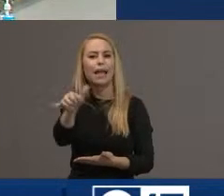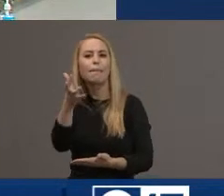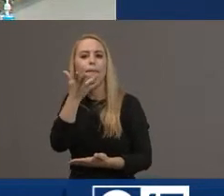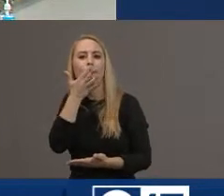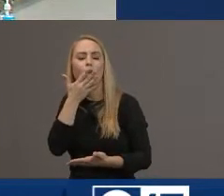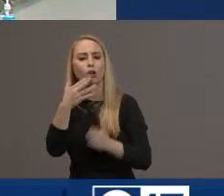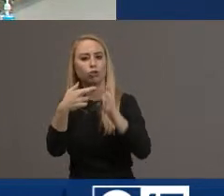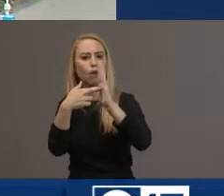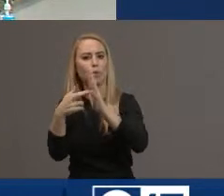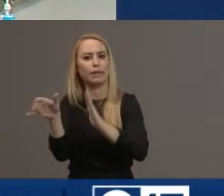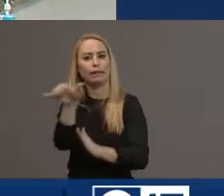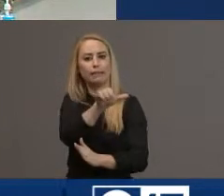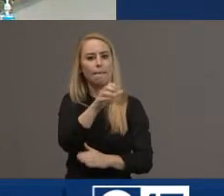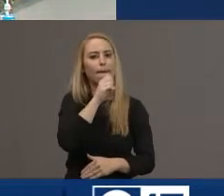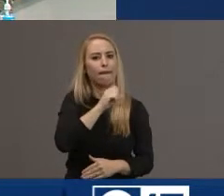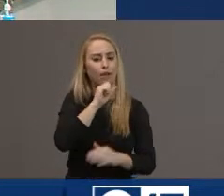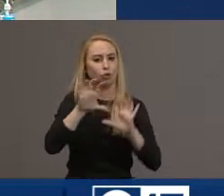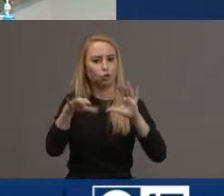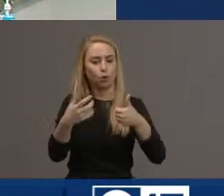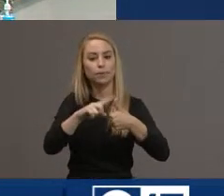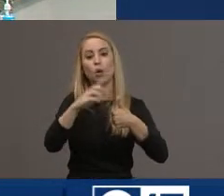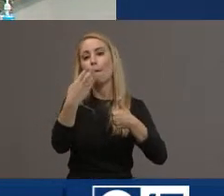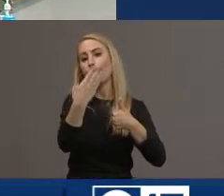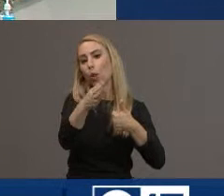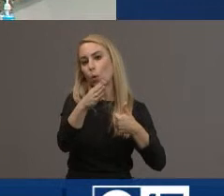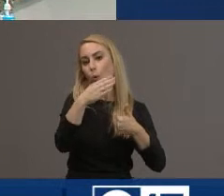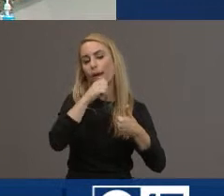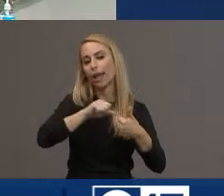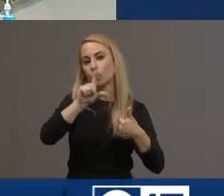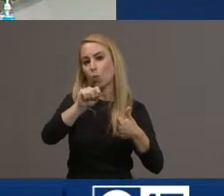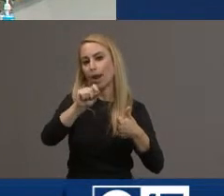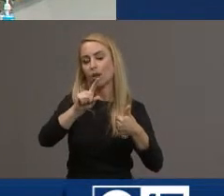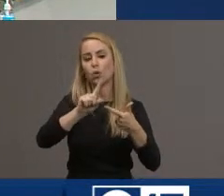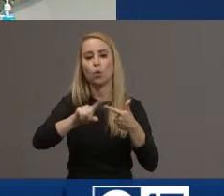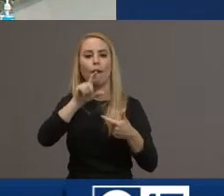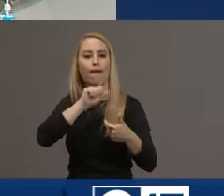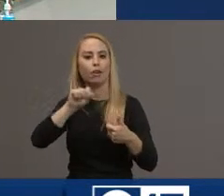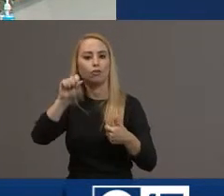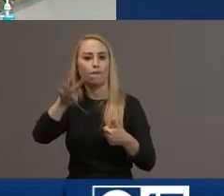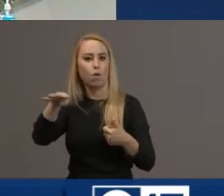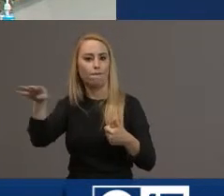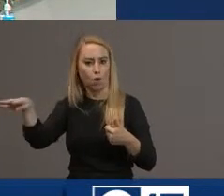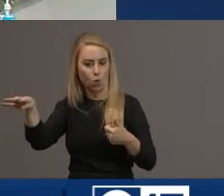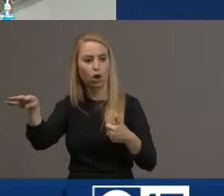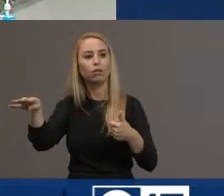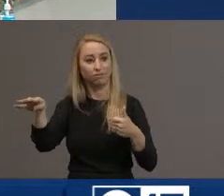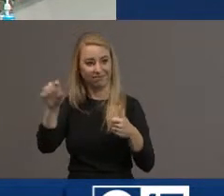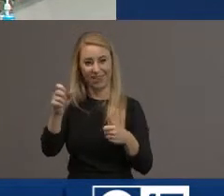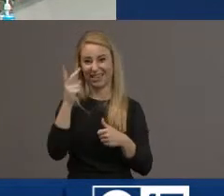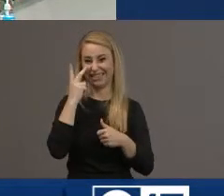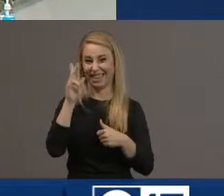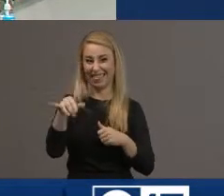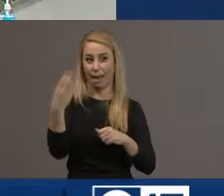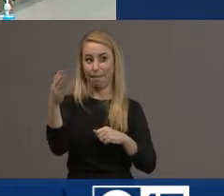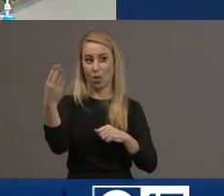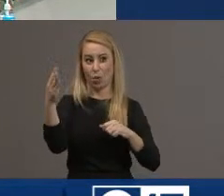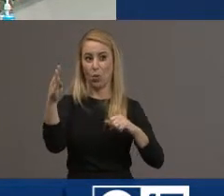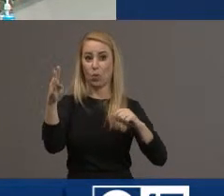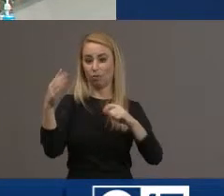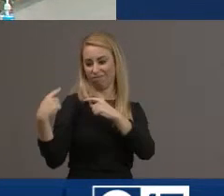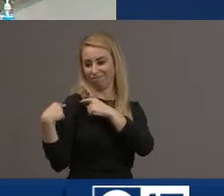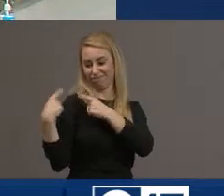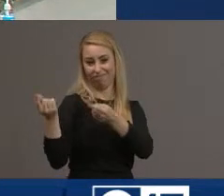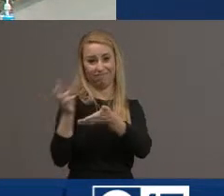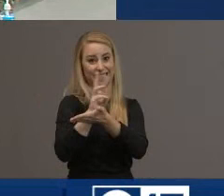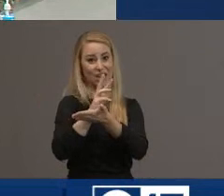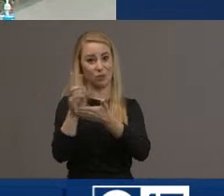scheme here. Blue represents 20 to 44-year-olds. And you see over the course of the last